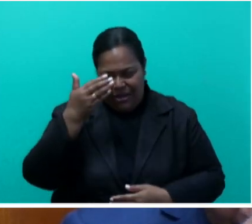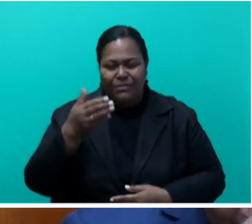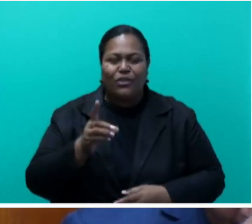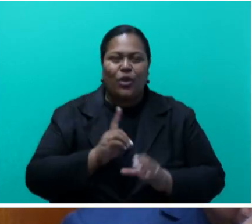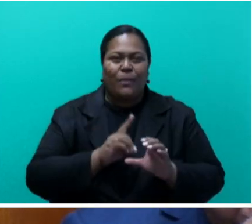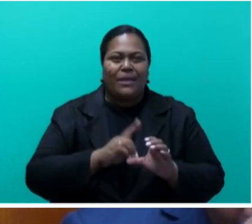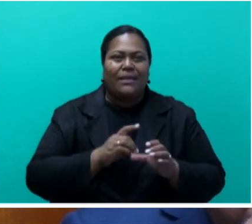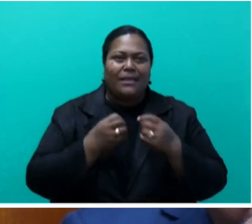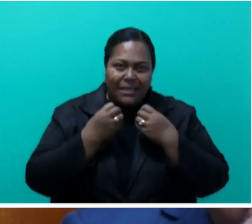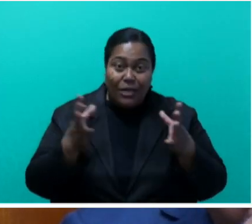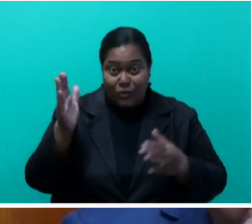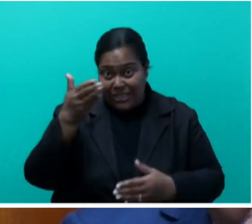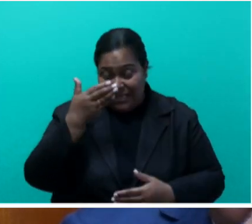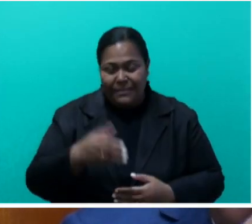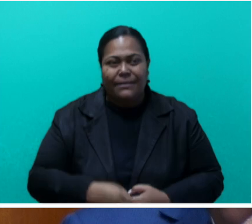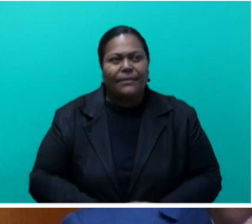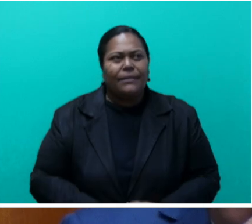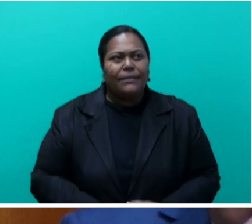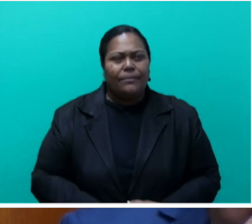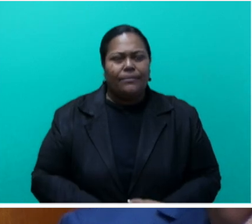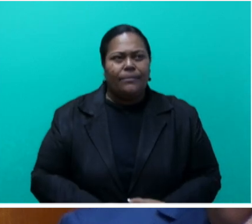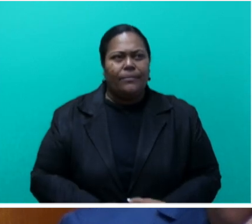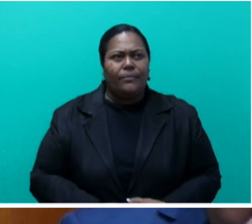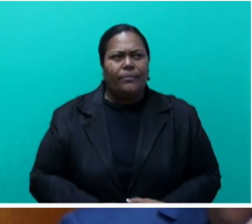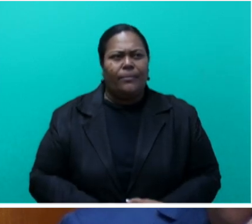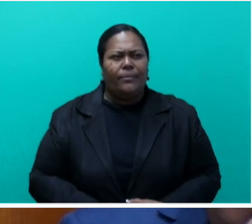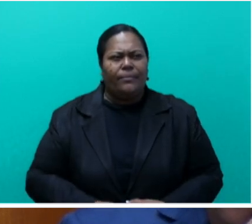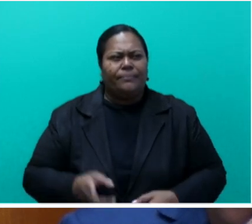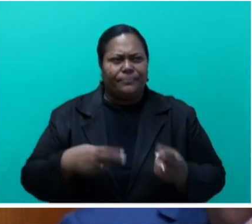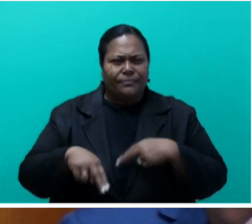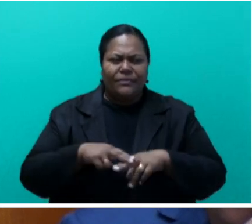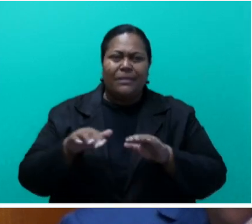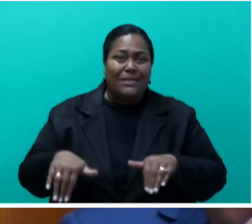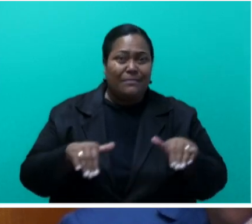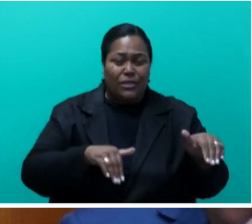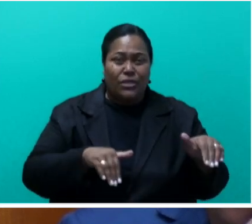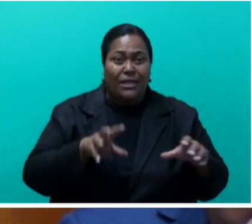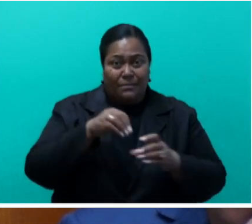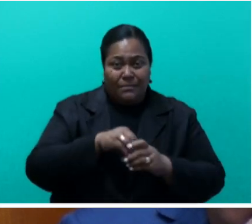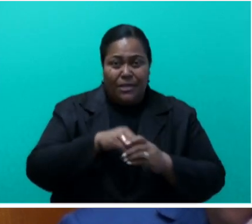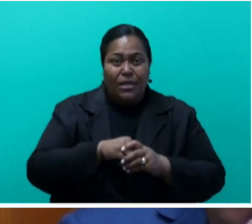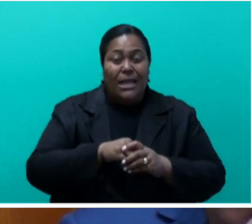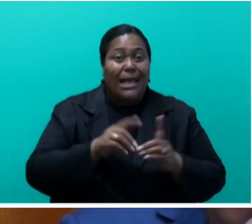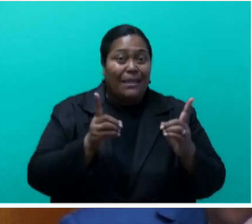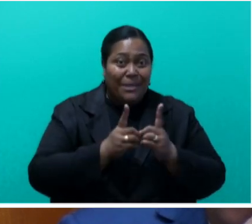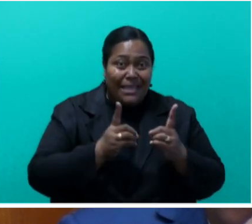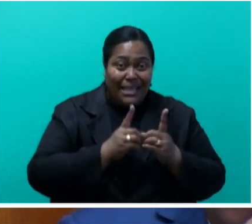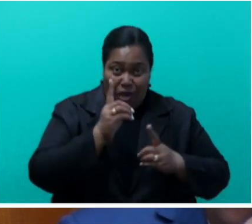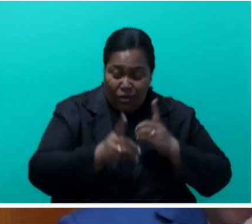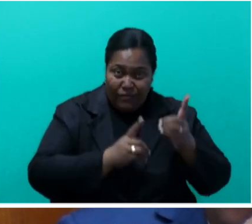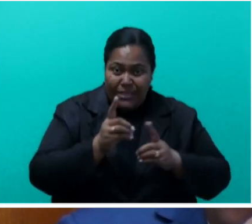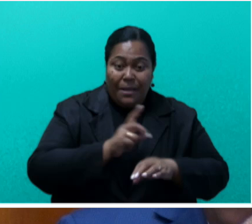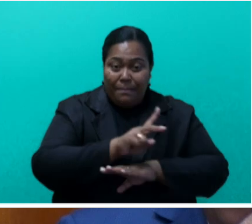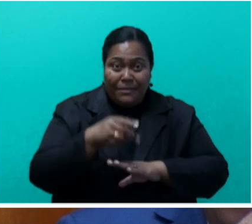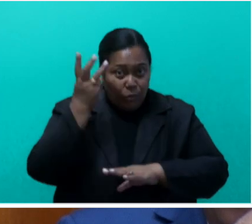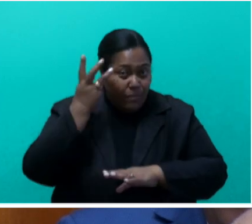Speaker. Fiji's participation and engagement at the Triennial Conference, as well as the Pacific Women Ministers meeting,